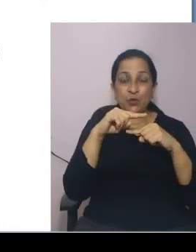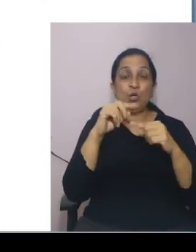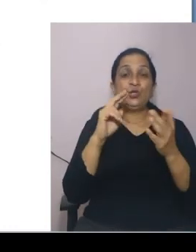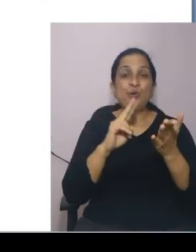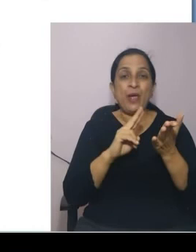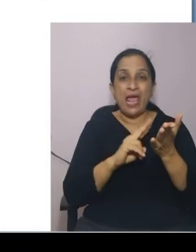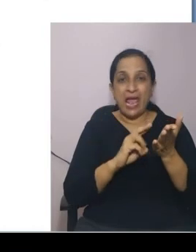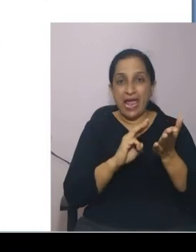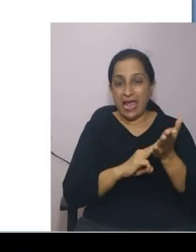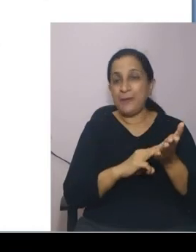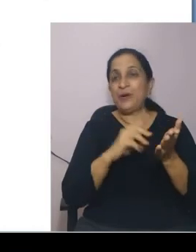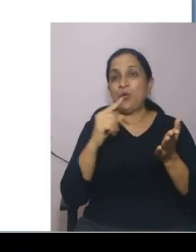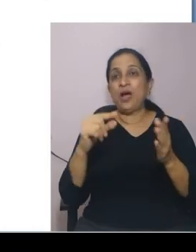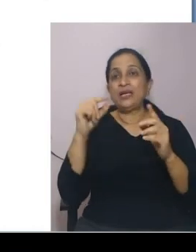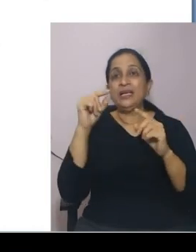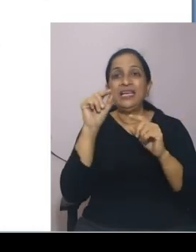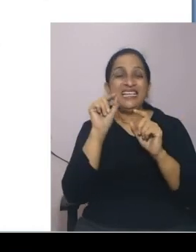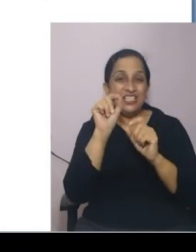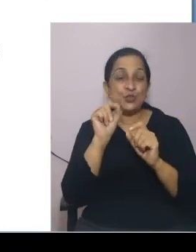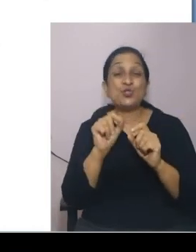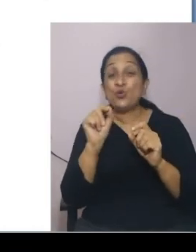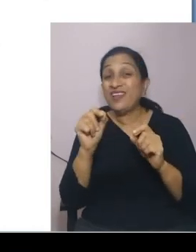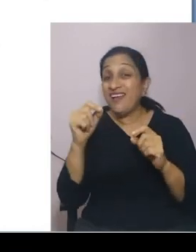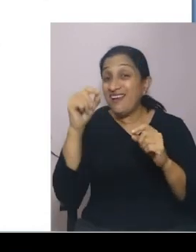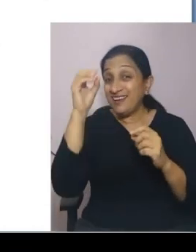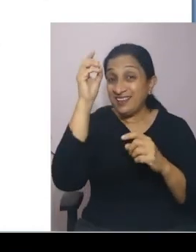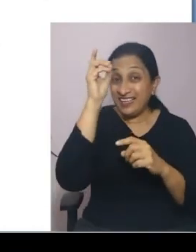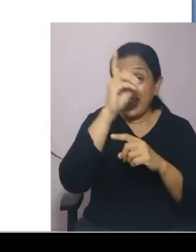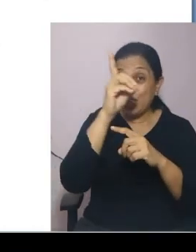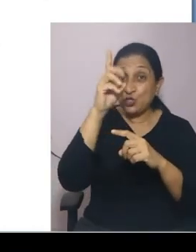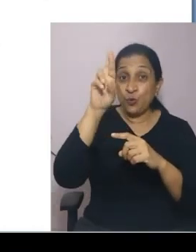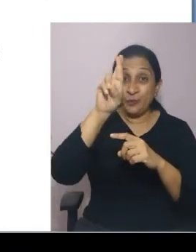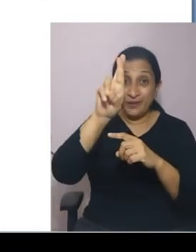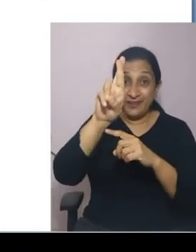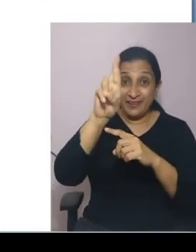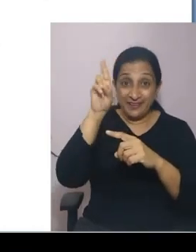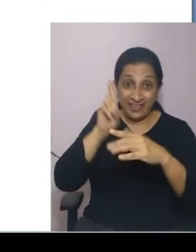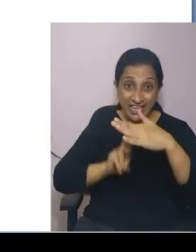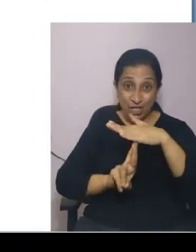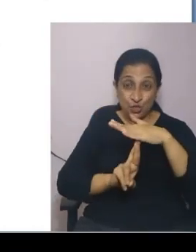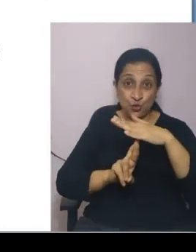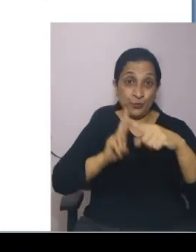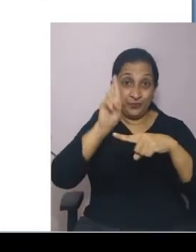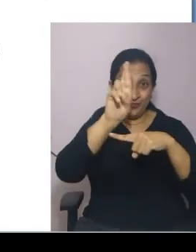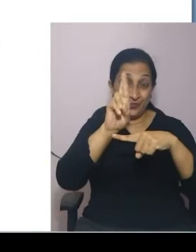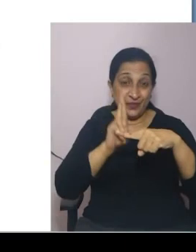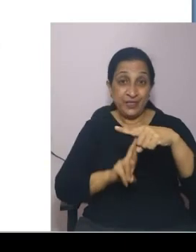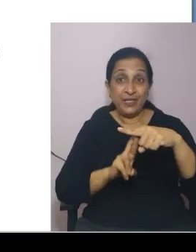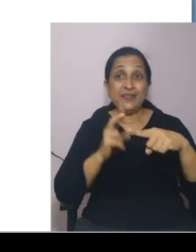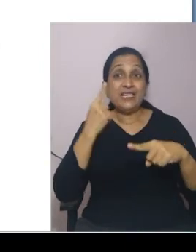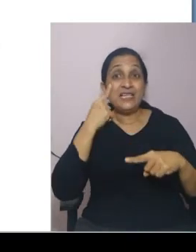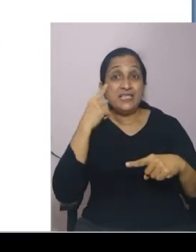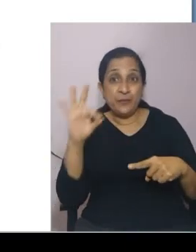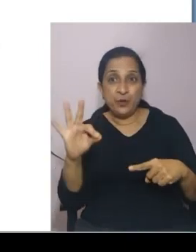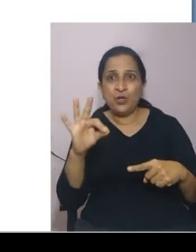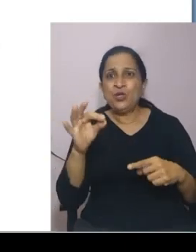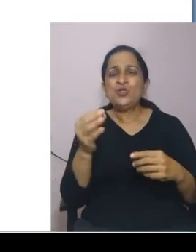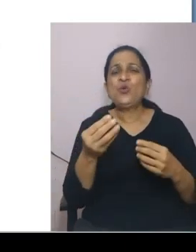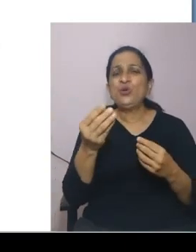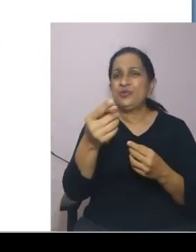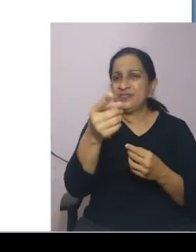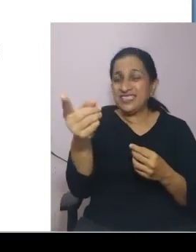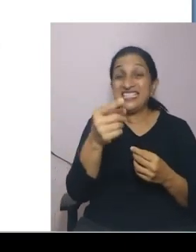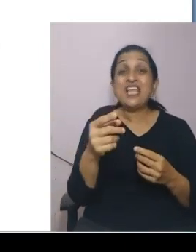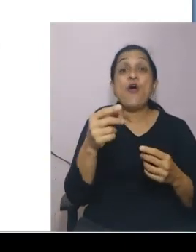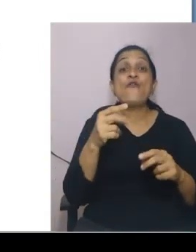if first you take x1, y1, x2, y2, okay, and use this formula to replace the value of m1,